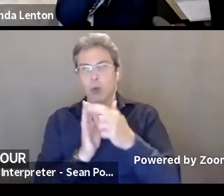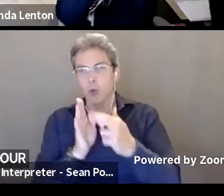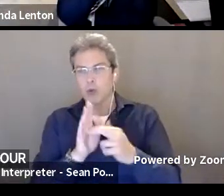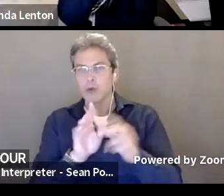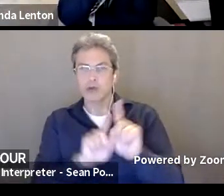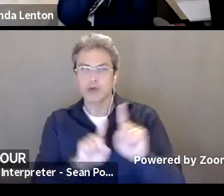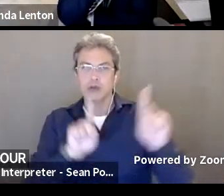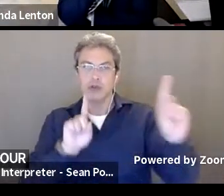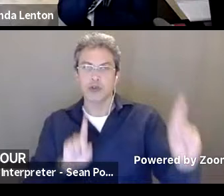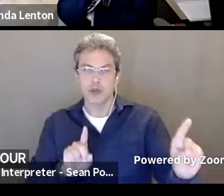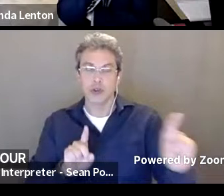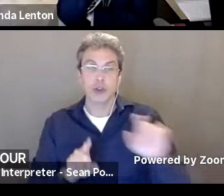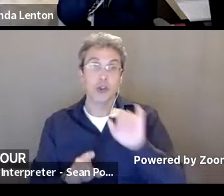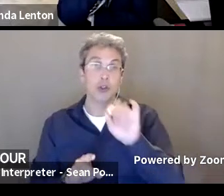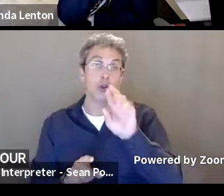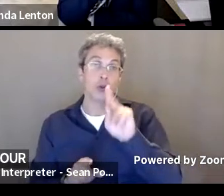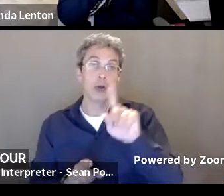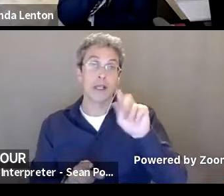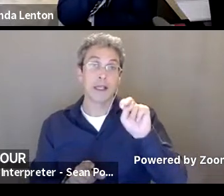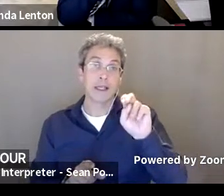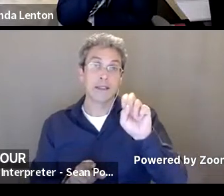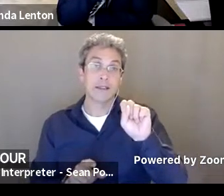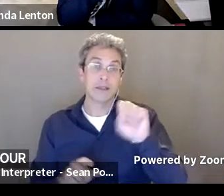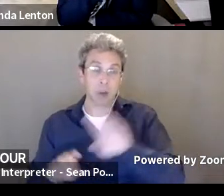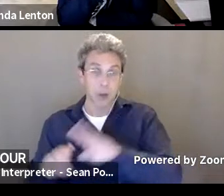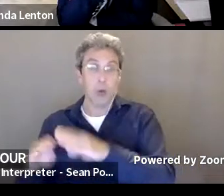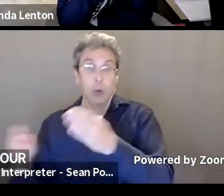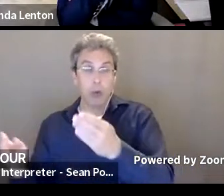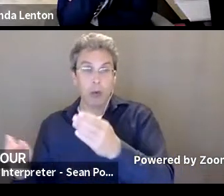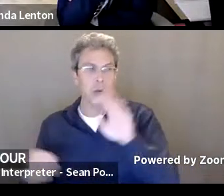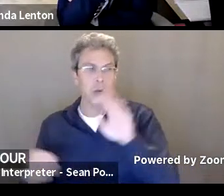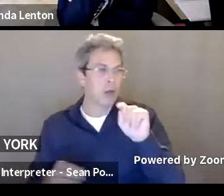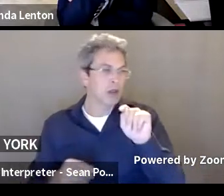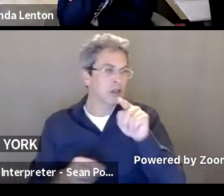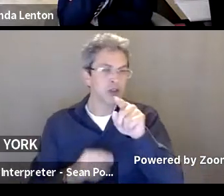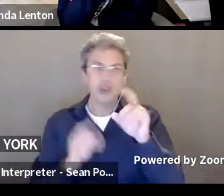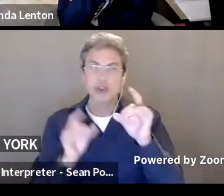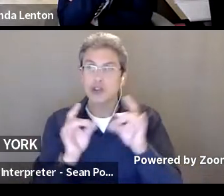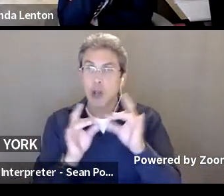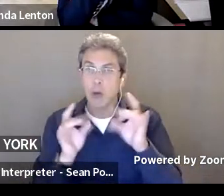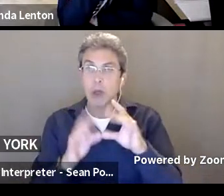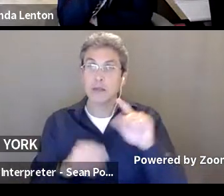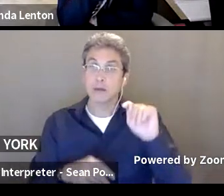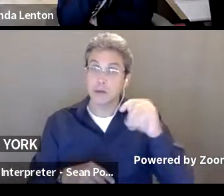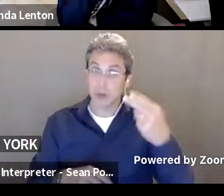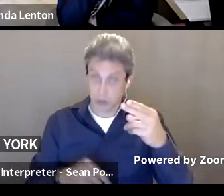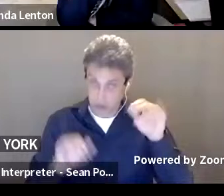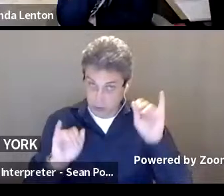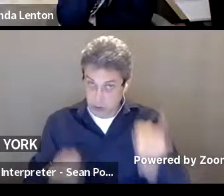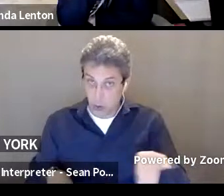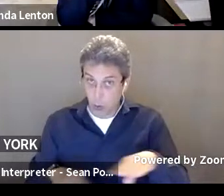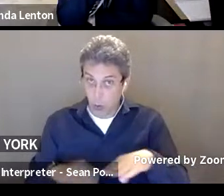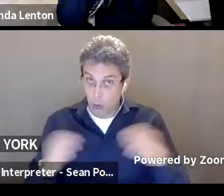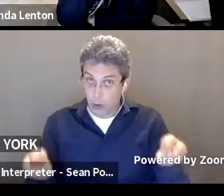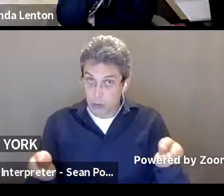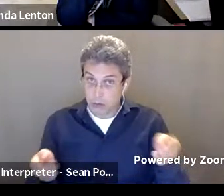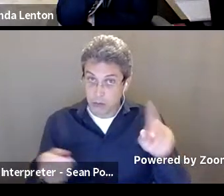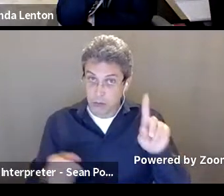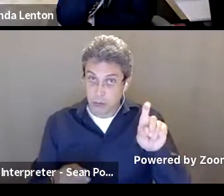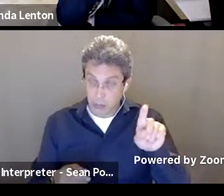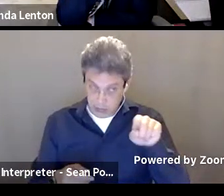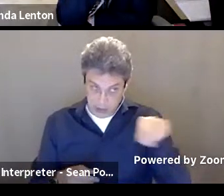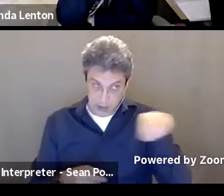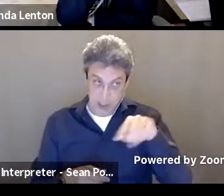understand that York Lanes is open, but will locations like Starbucks and Tim Hortons also be open? And will they have seating